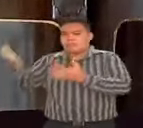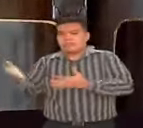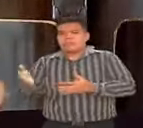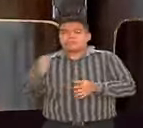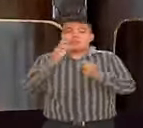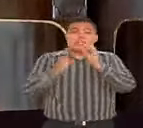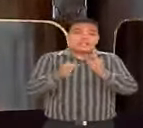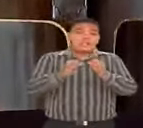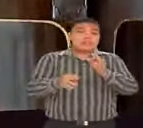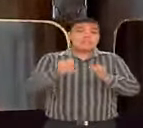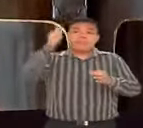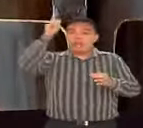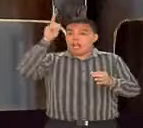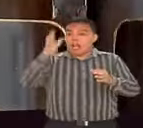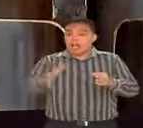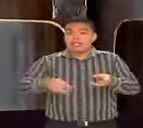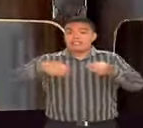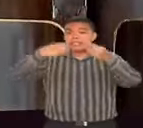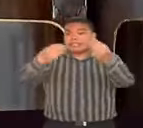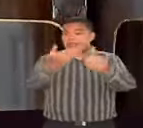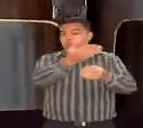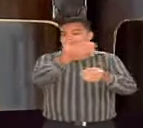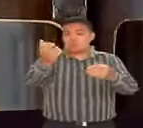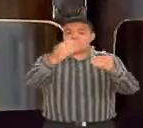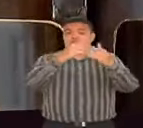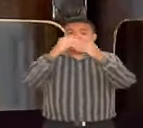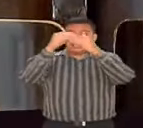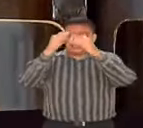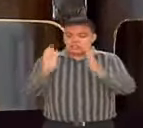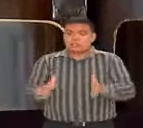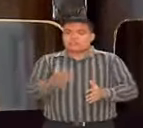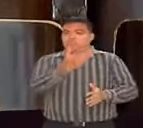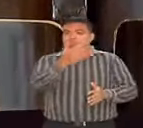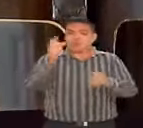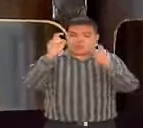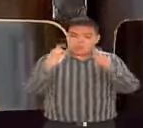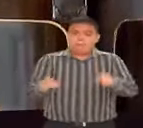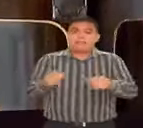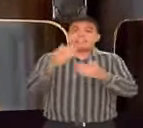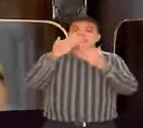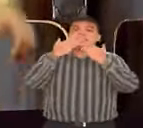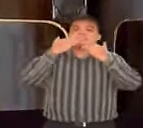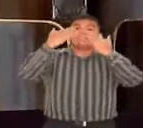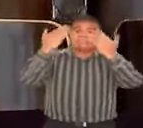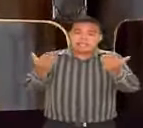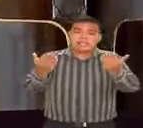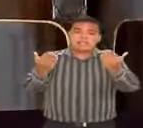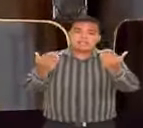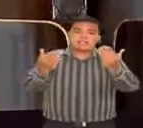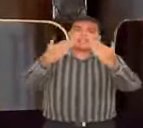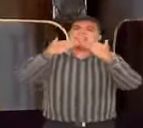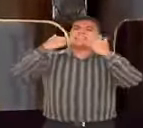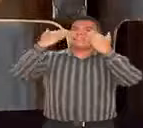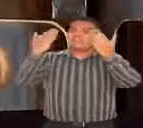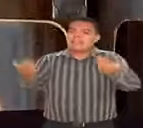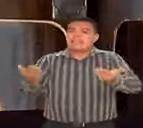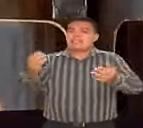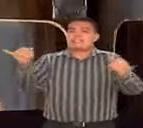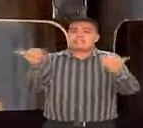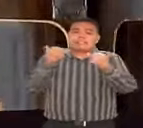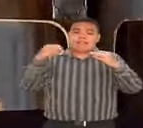thankful. In the home, when you have a leader in the home, pasalamati imong leader, pasalamati na imong